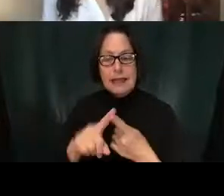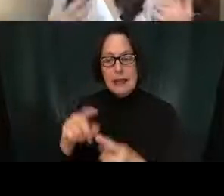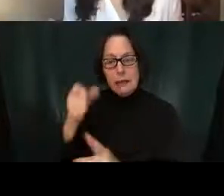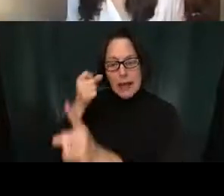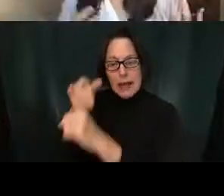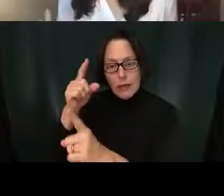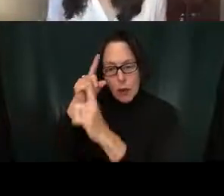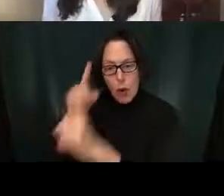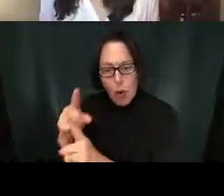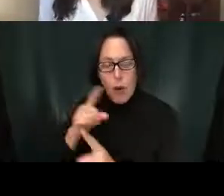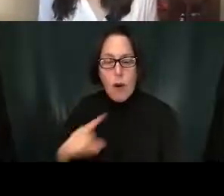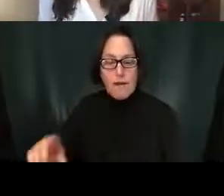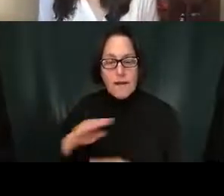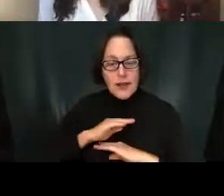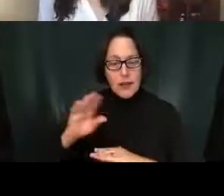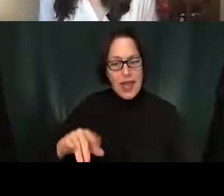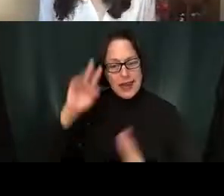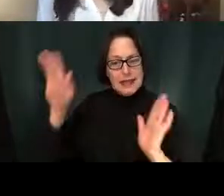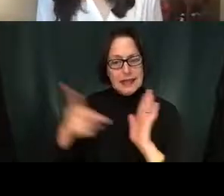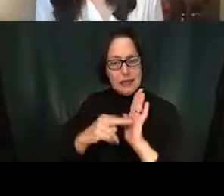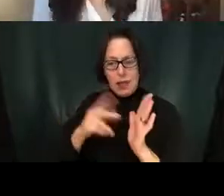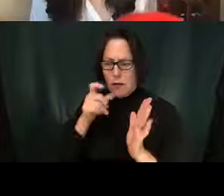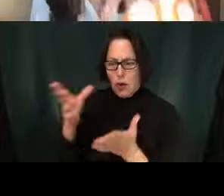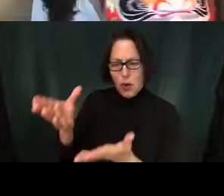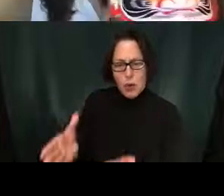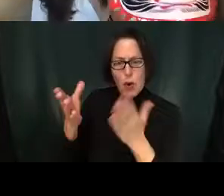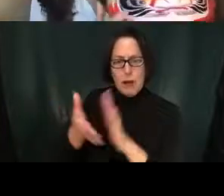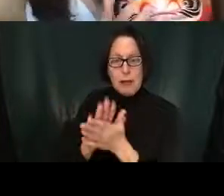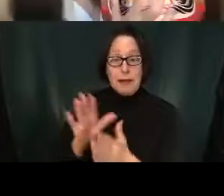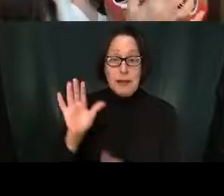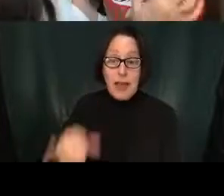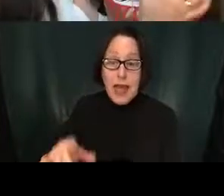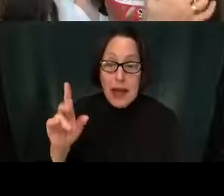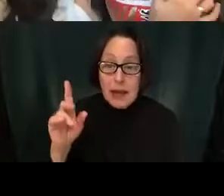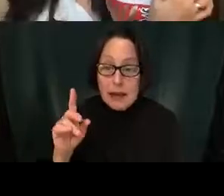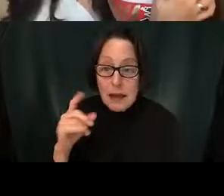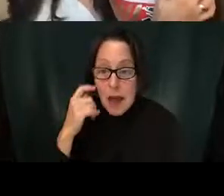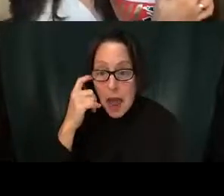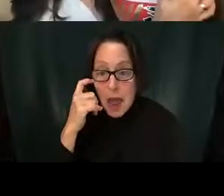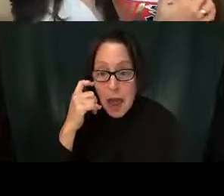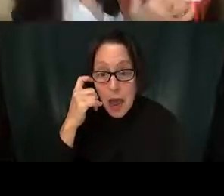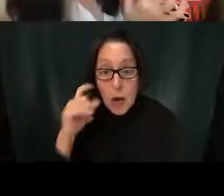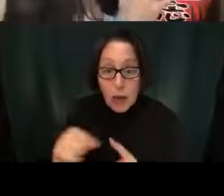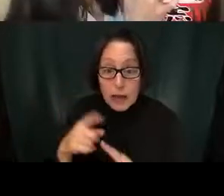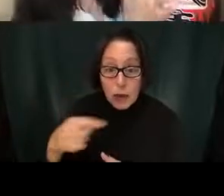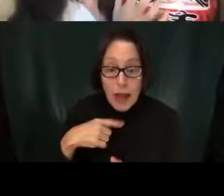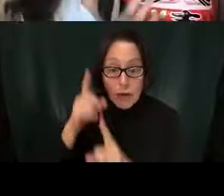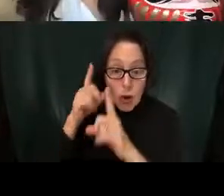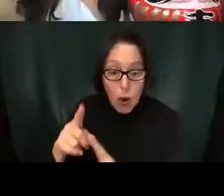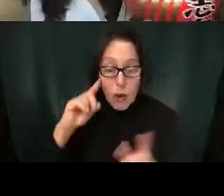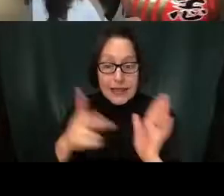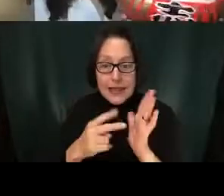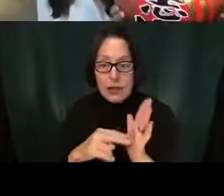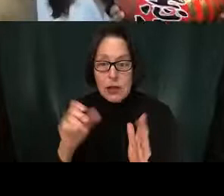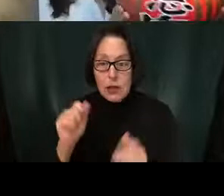goal or fulfill your intention of who you want to be? So these dolls, you fill in the doll's left eye when you have a goal or intention, and then you can fill in